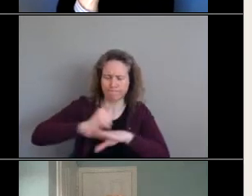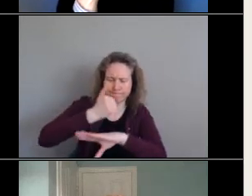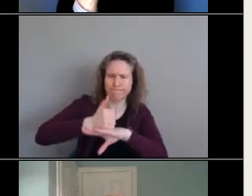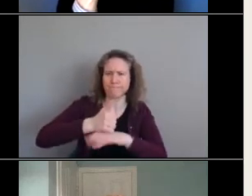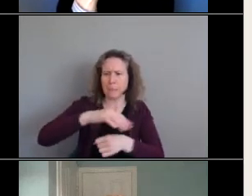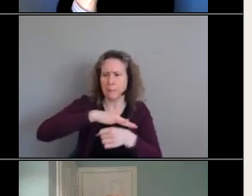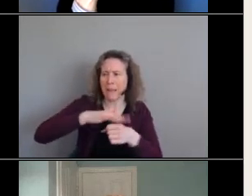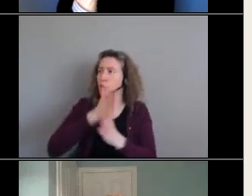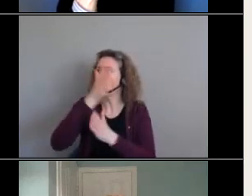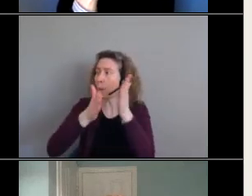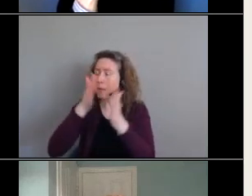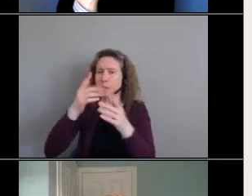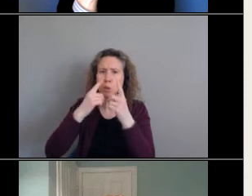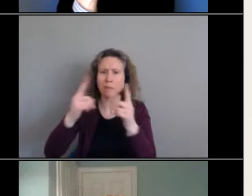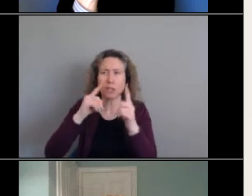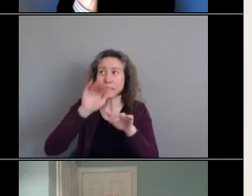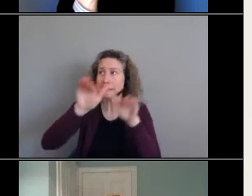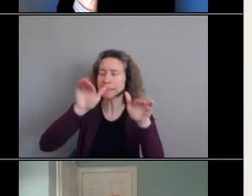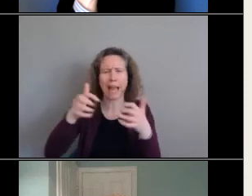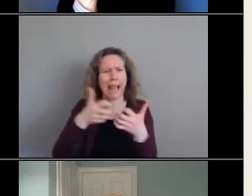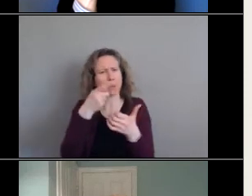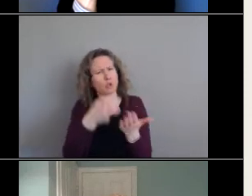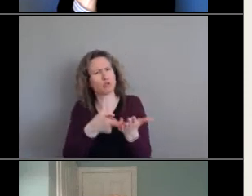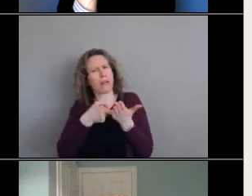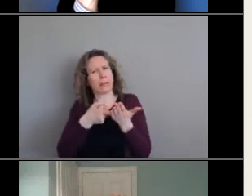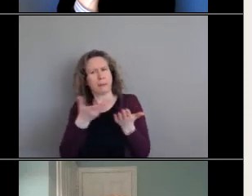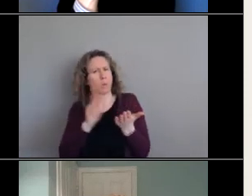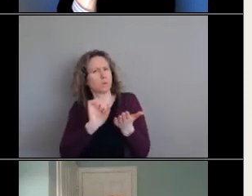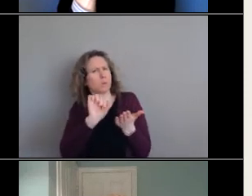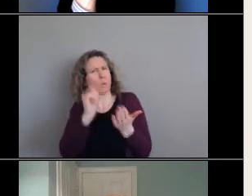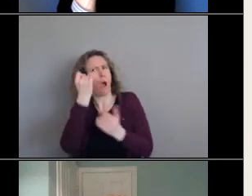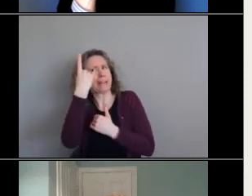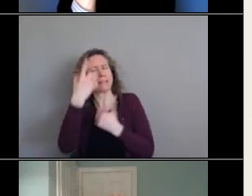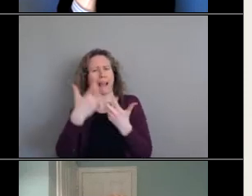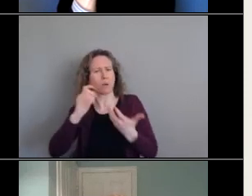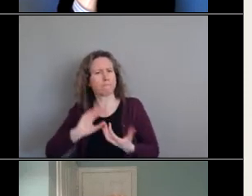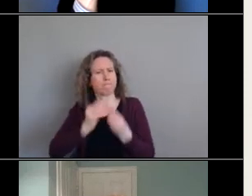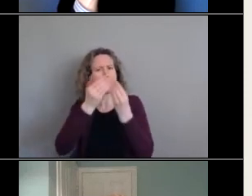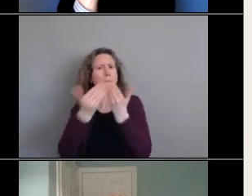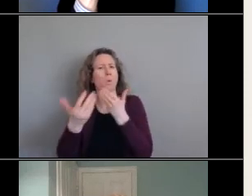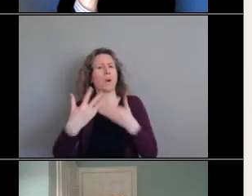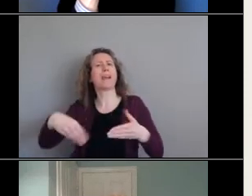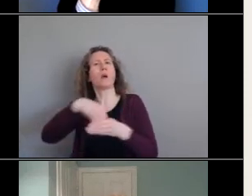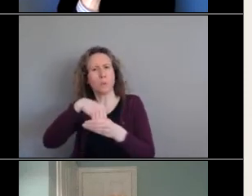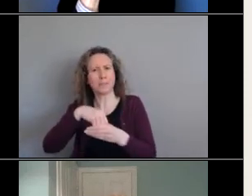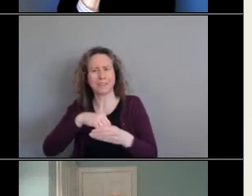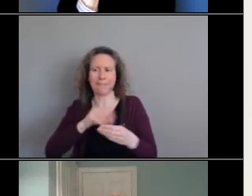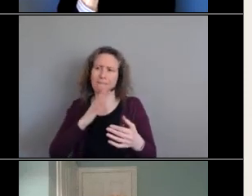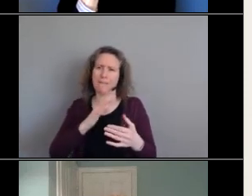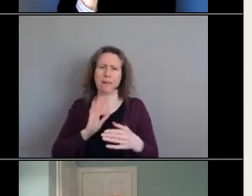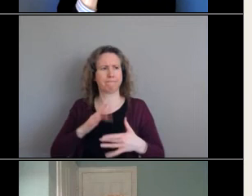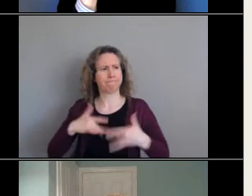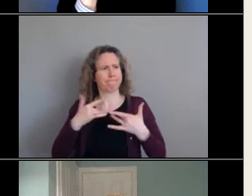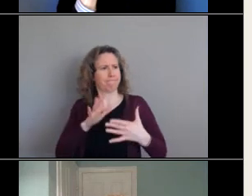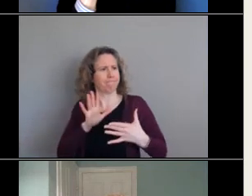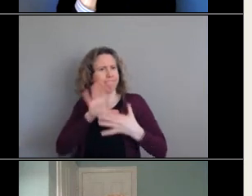universities, reaching out. How would you recommend that we foster a more inclusive, a more belonging